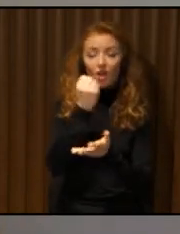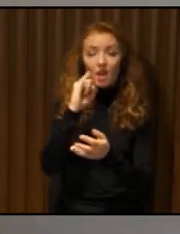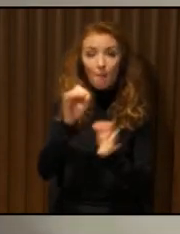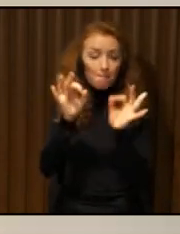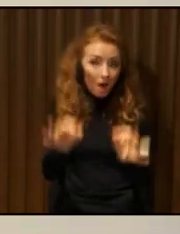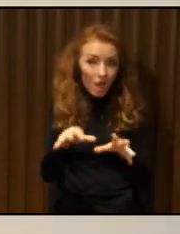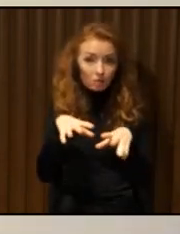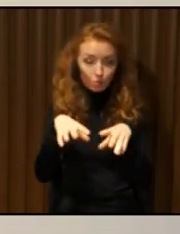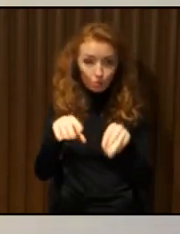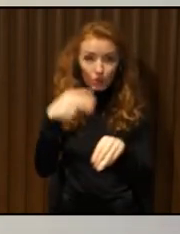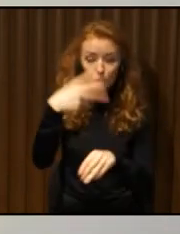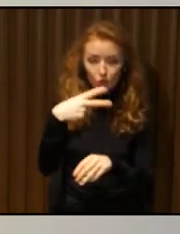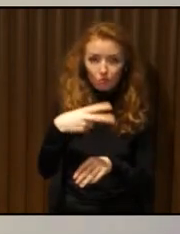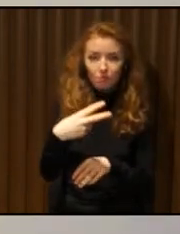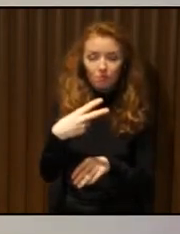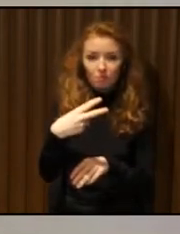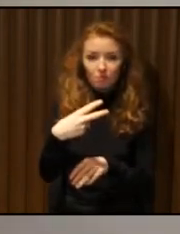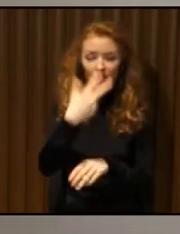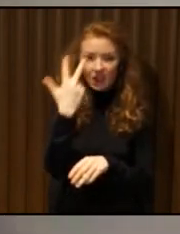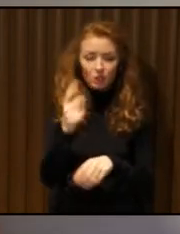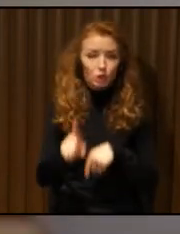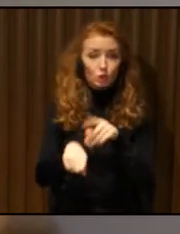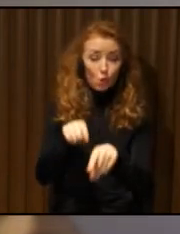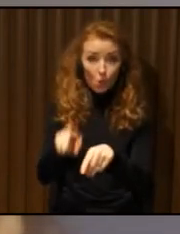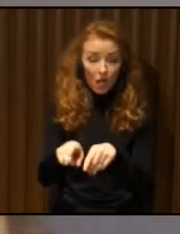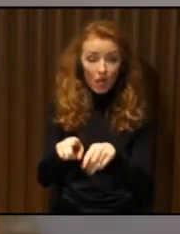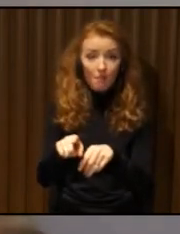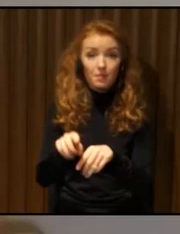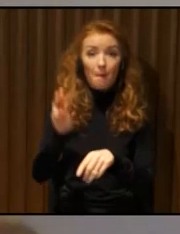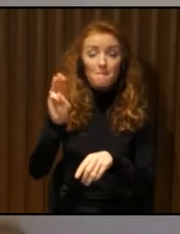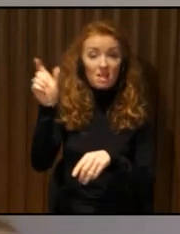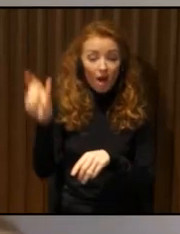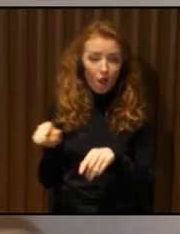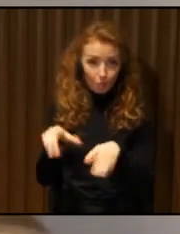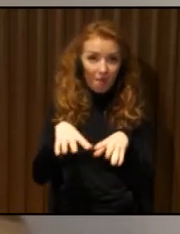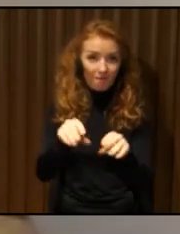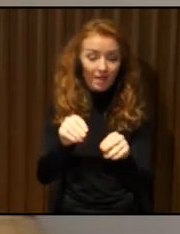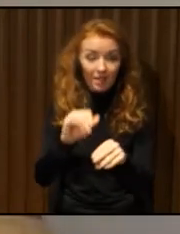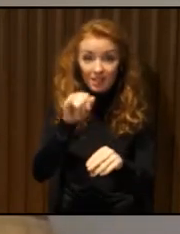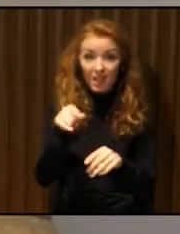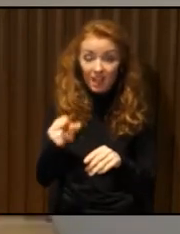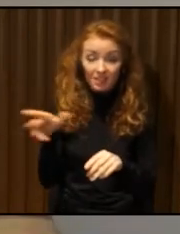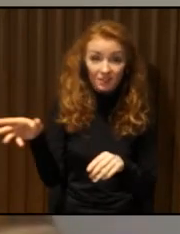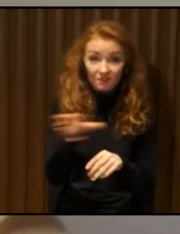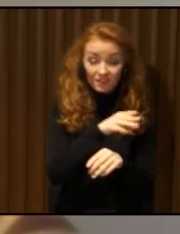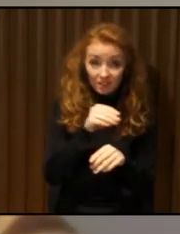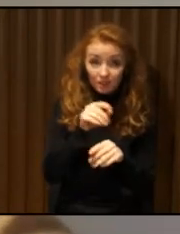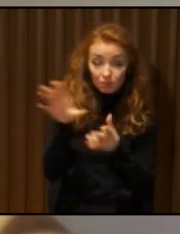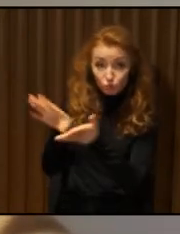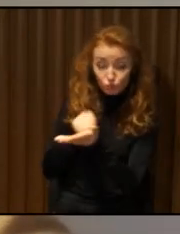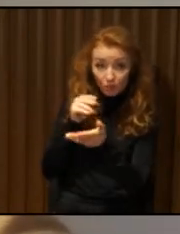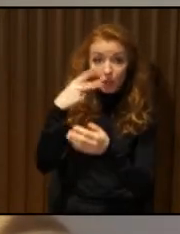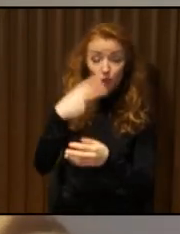Michal did, then for sure you will win. Well, magic. So you have a kind of